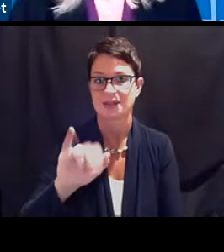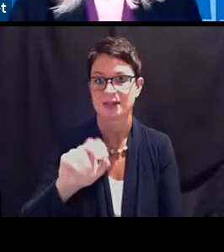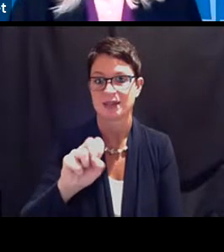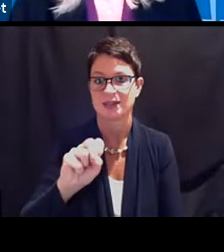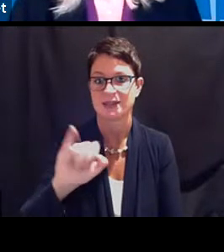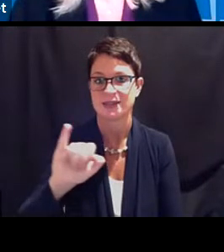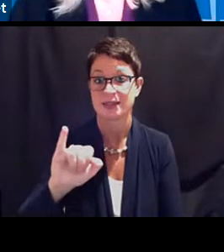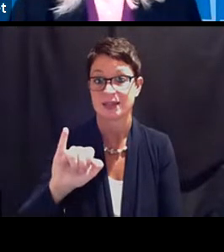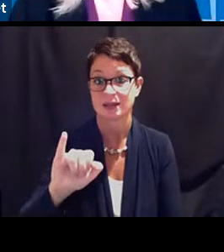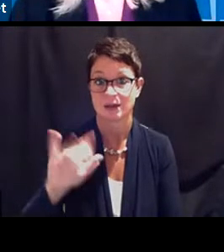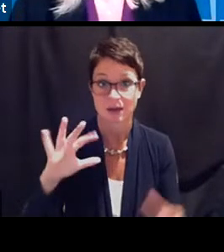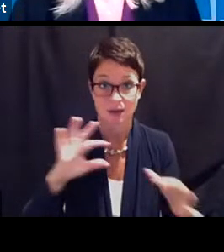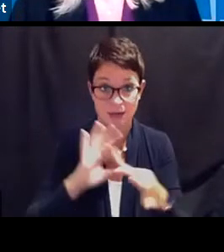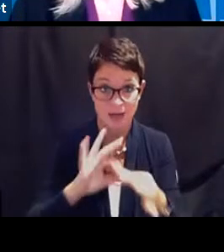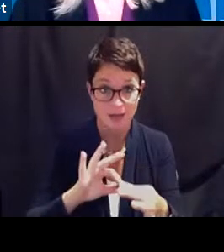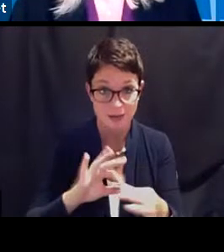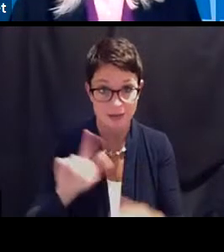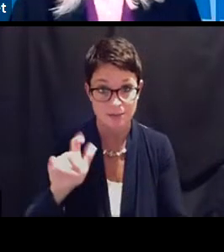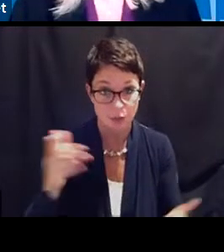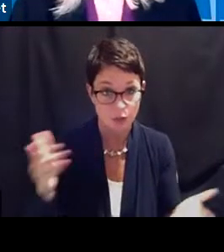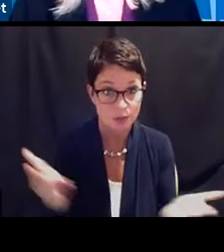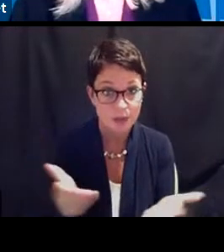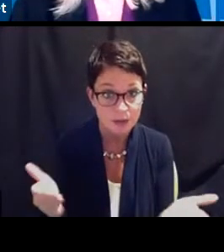John, are you there?